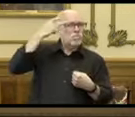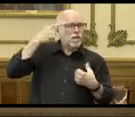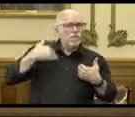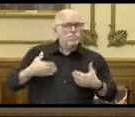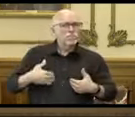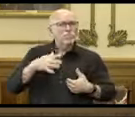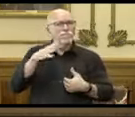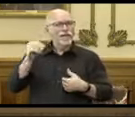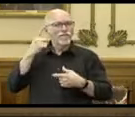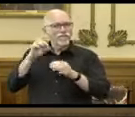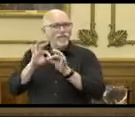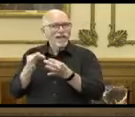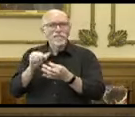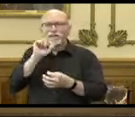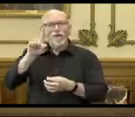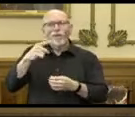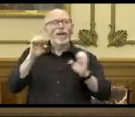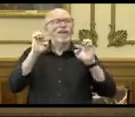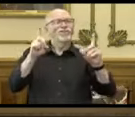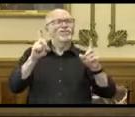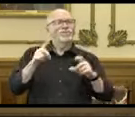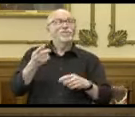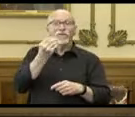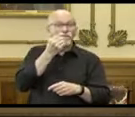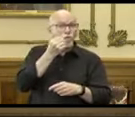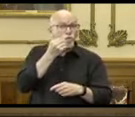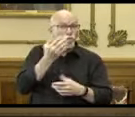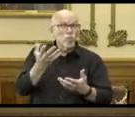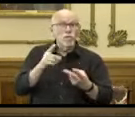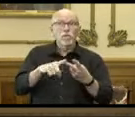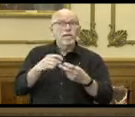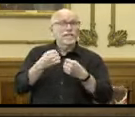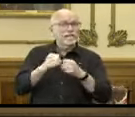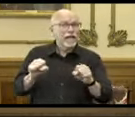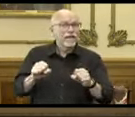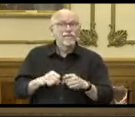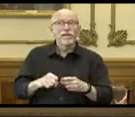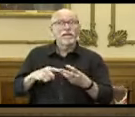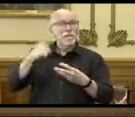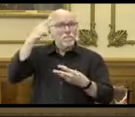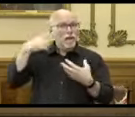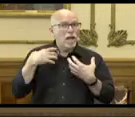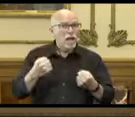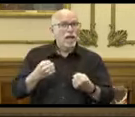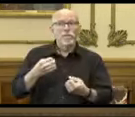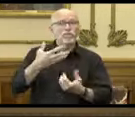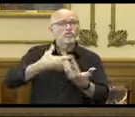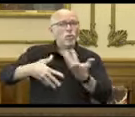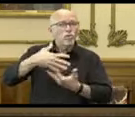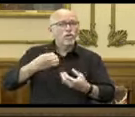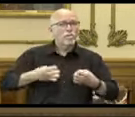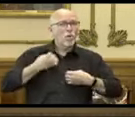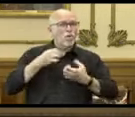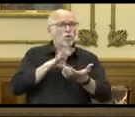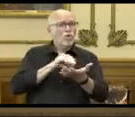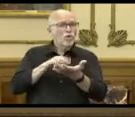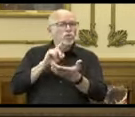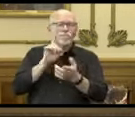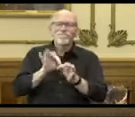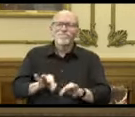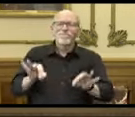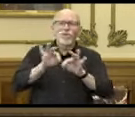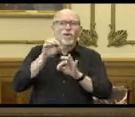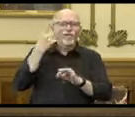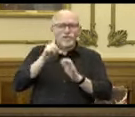deeper ways than education. Food security, safety, mental health, and social-emotional learning are critical to building